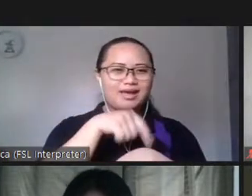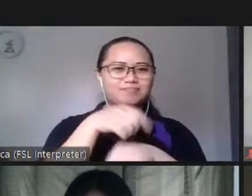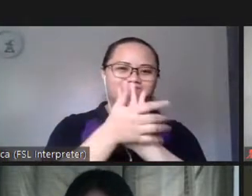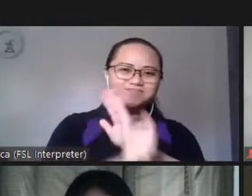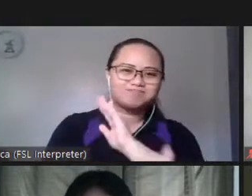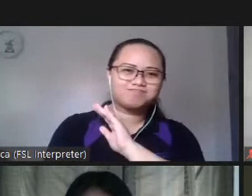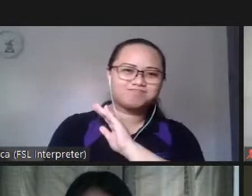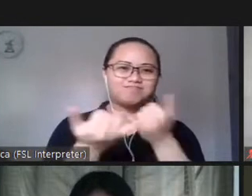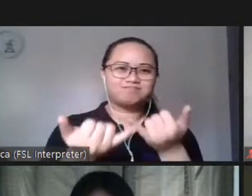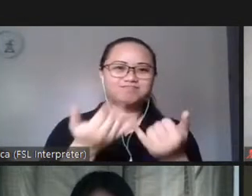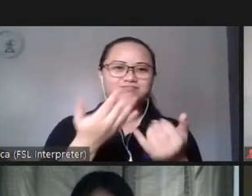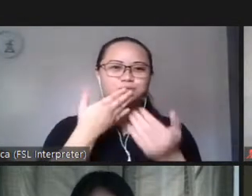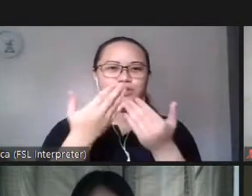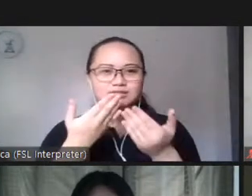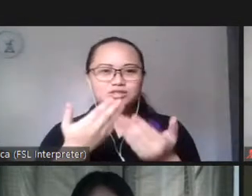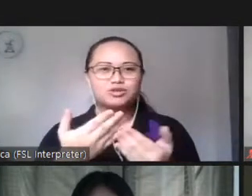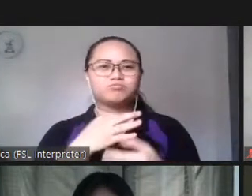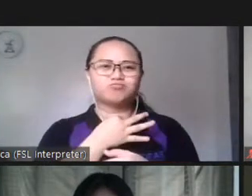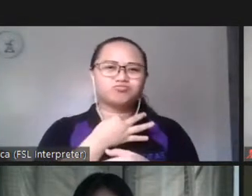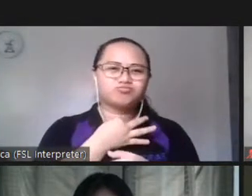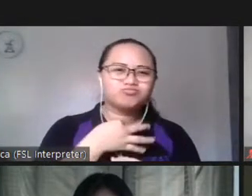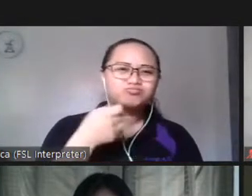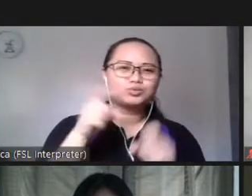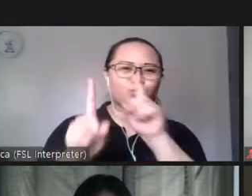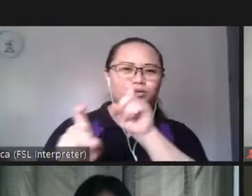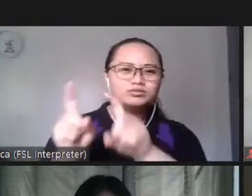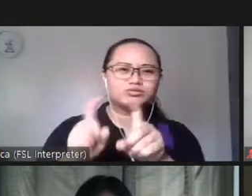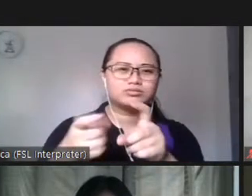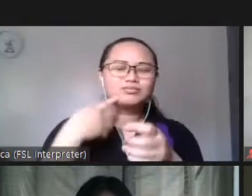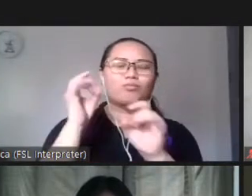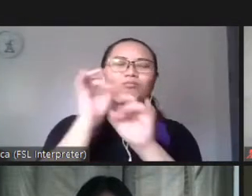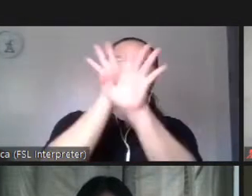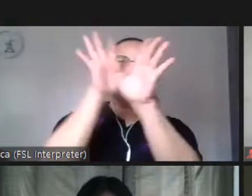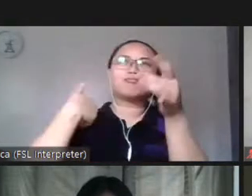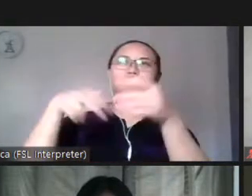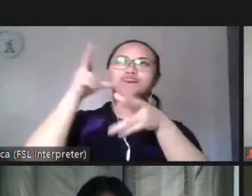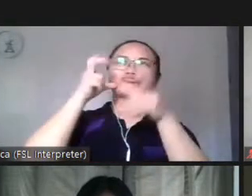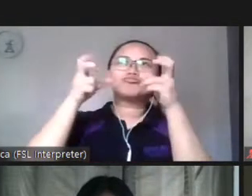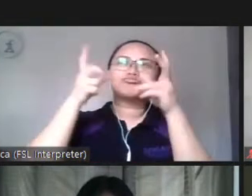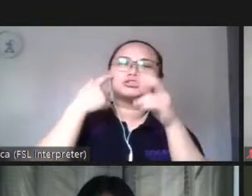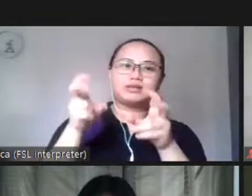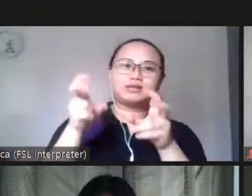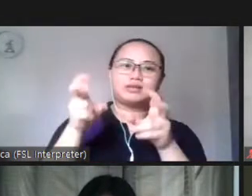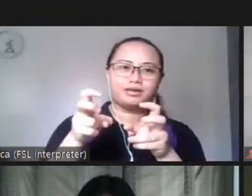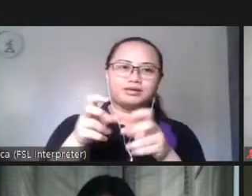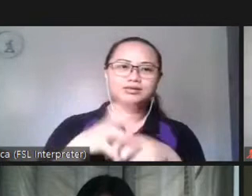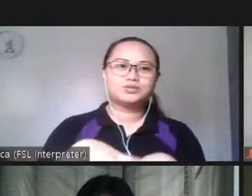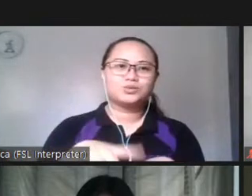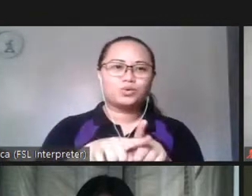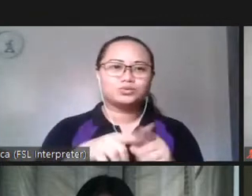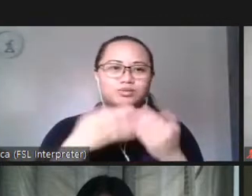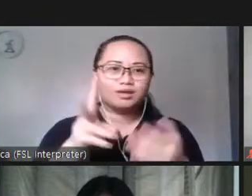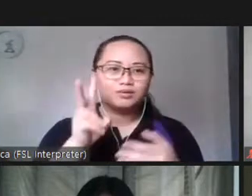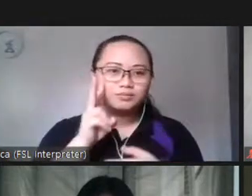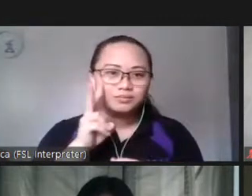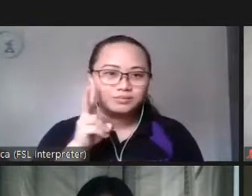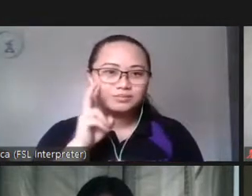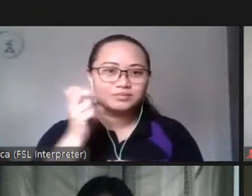the queries and further enlightening us regarding the topic. We would also like to thank Ms. Mika Kamba for being here with